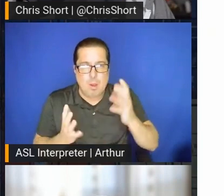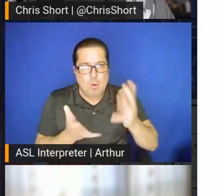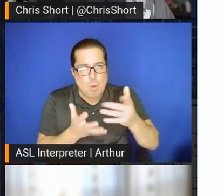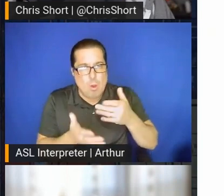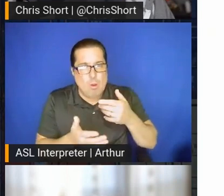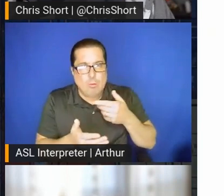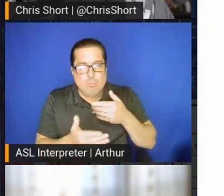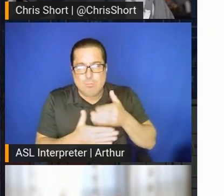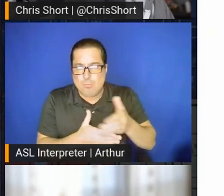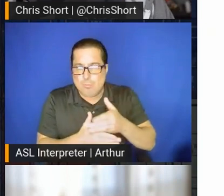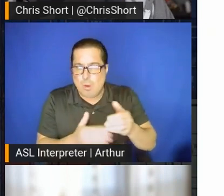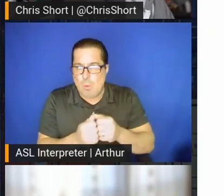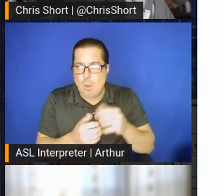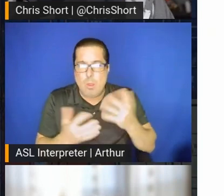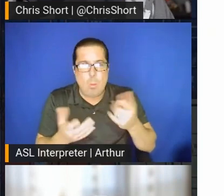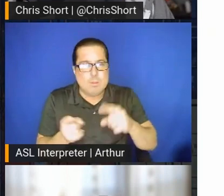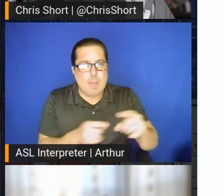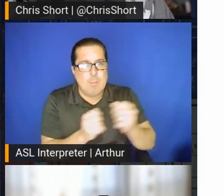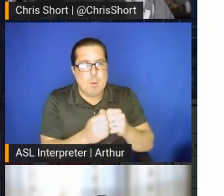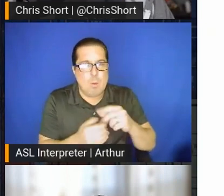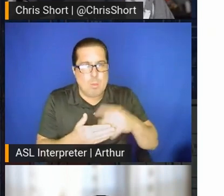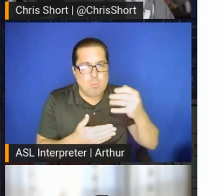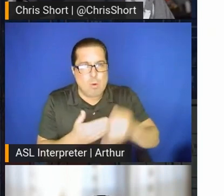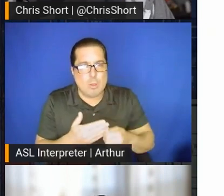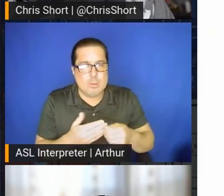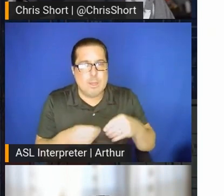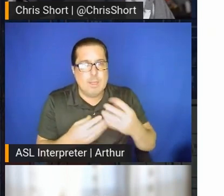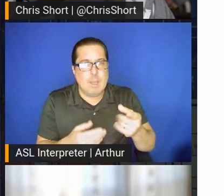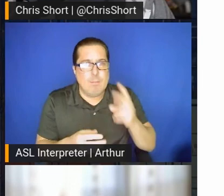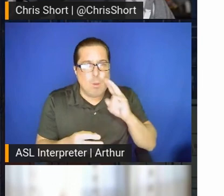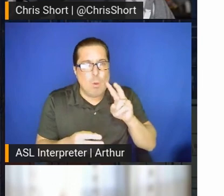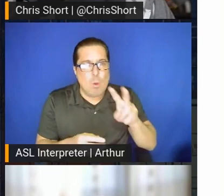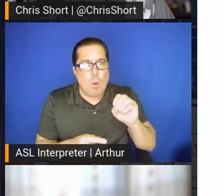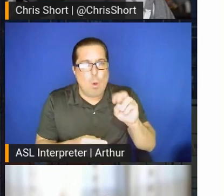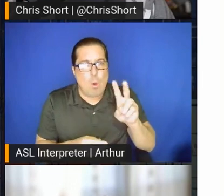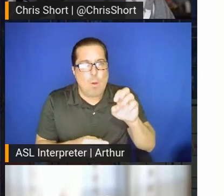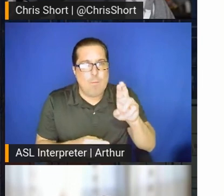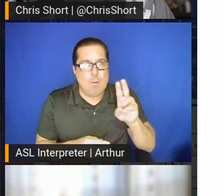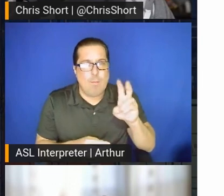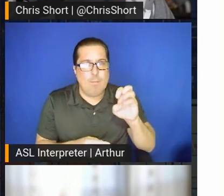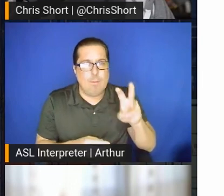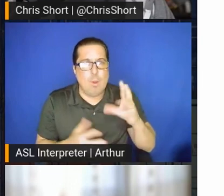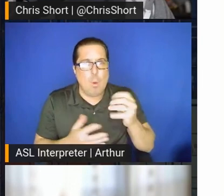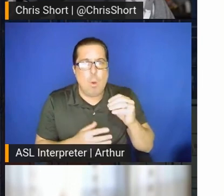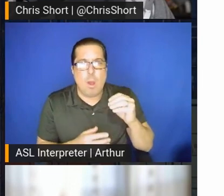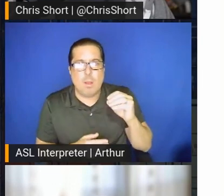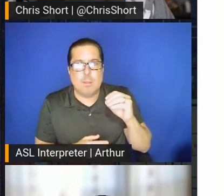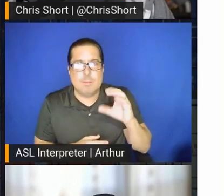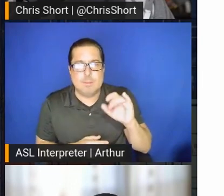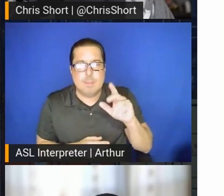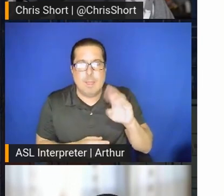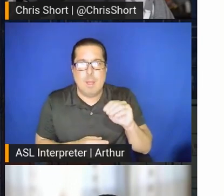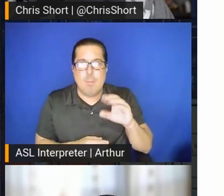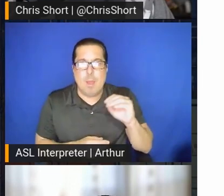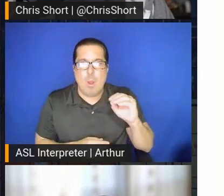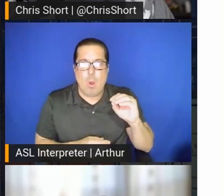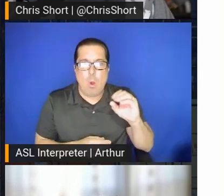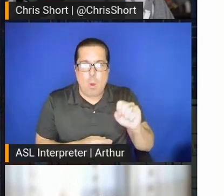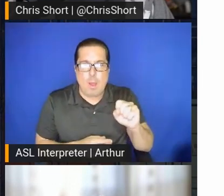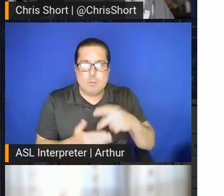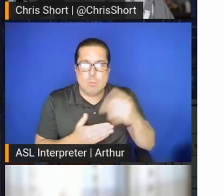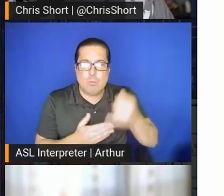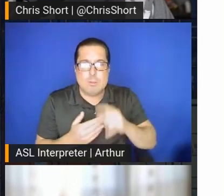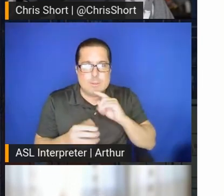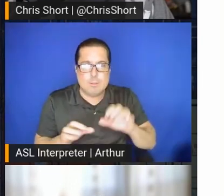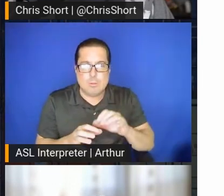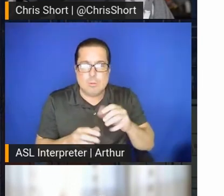like what's happening with the project and kind of give you a good overview of what Cilium as an OSS project is and what it's actually doing for you underneath